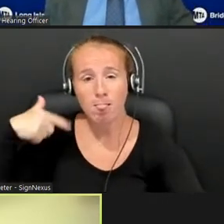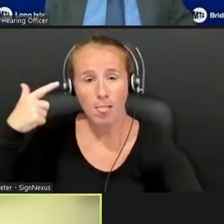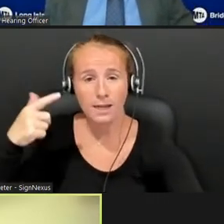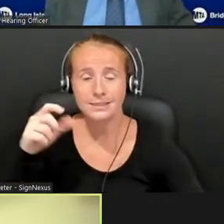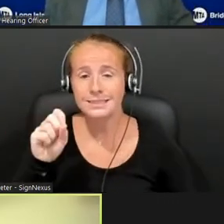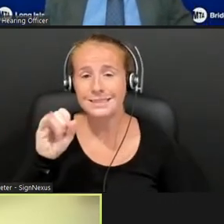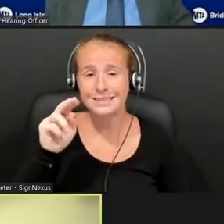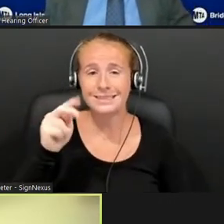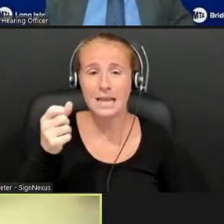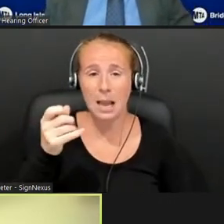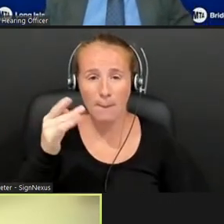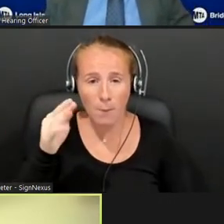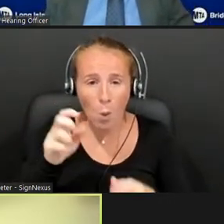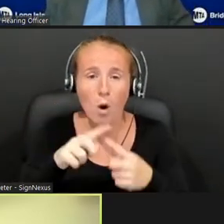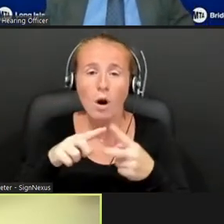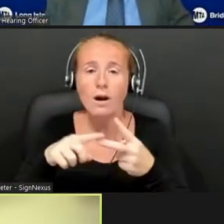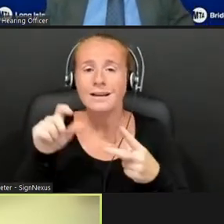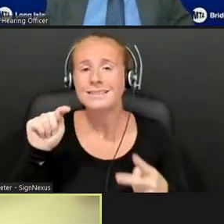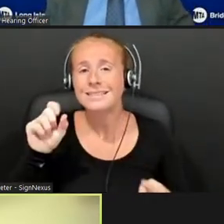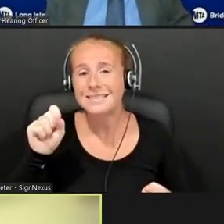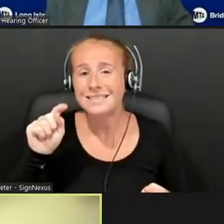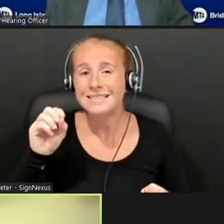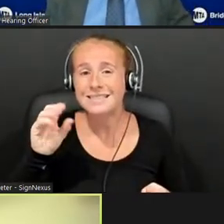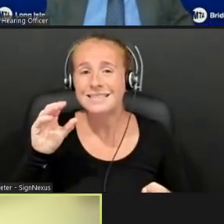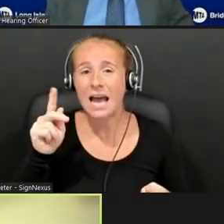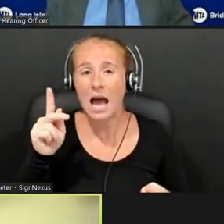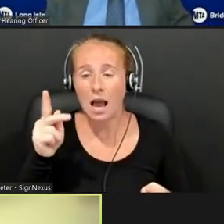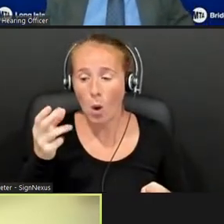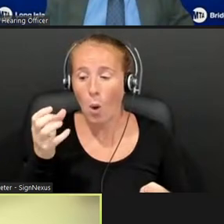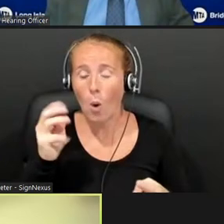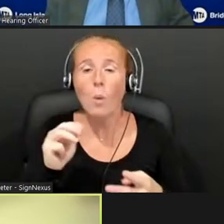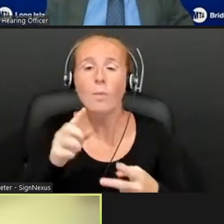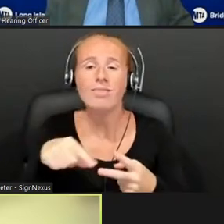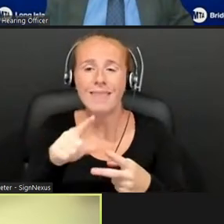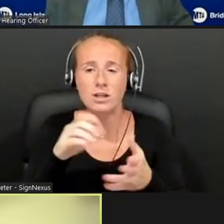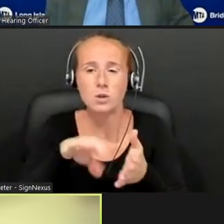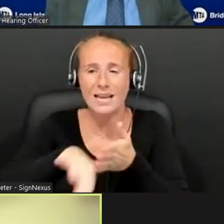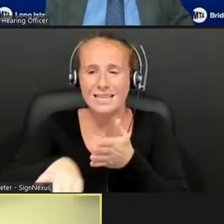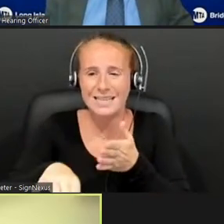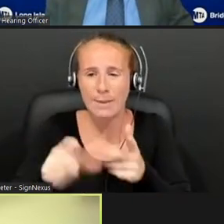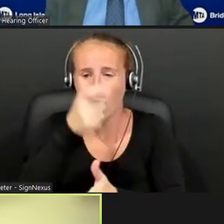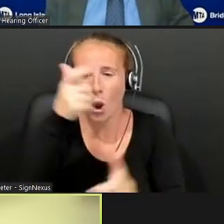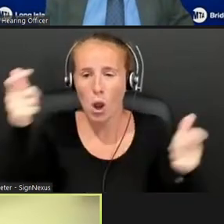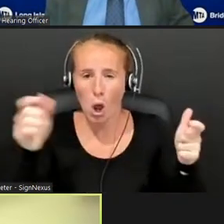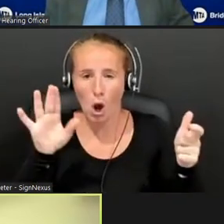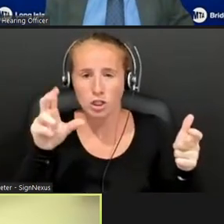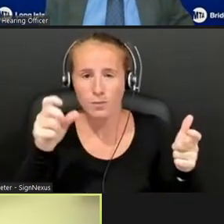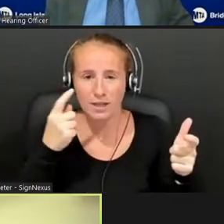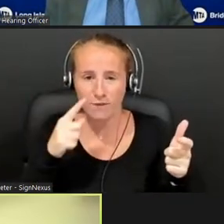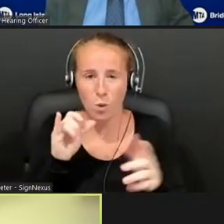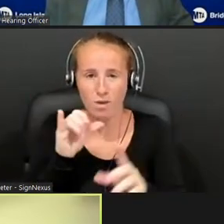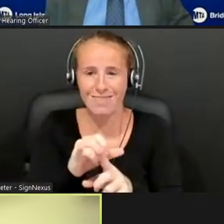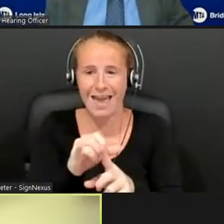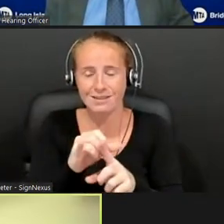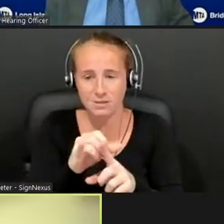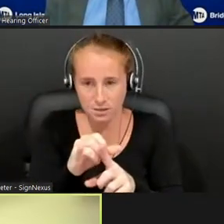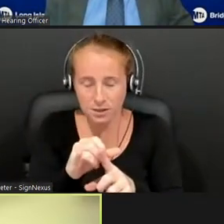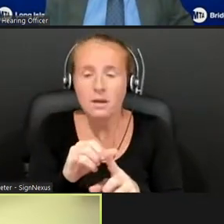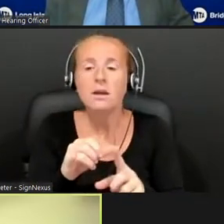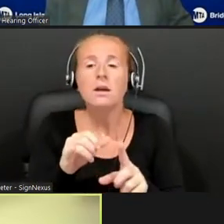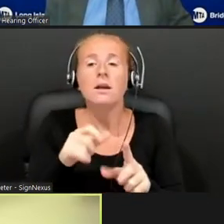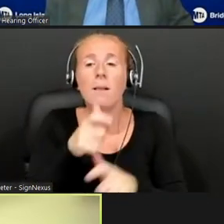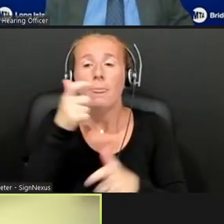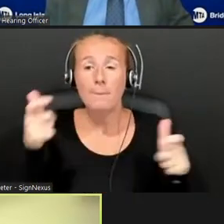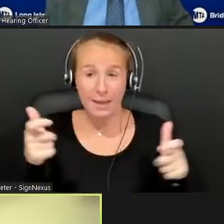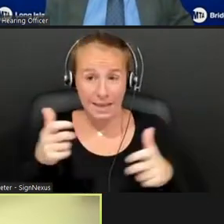congestion pricing specifically exempts large buses from their pricing scheme and our biggest concern is that there are more